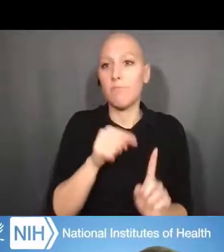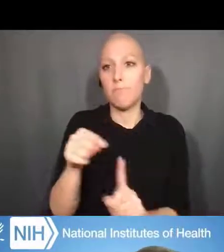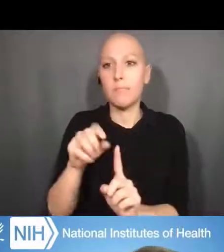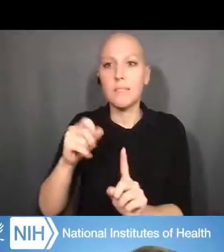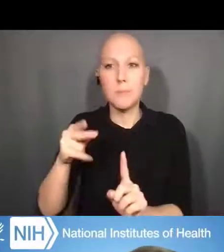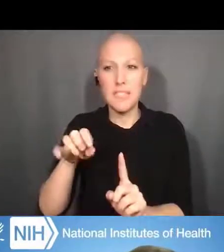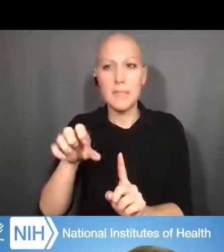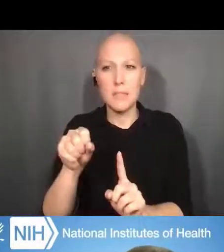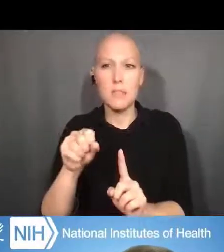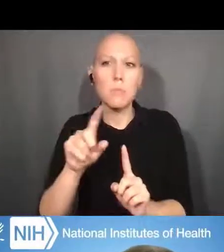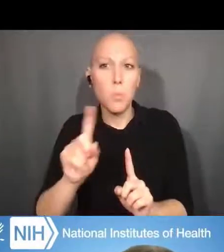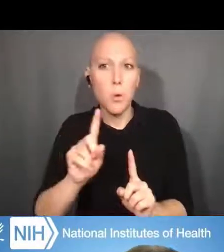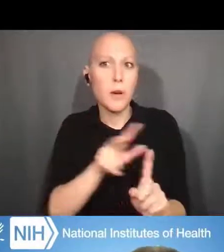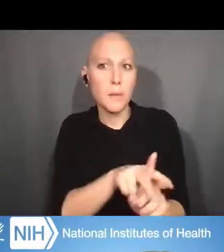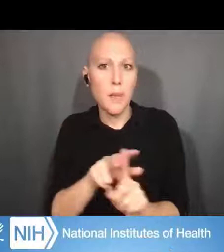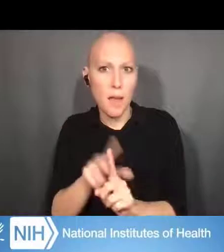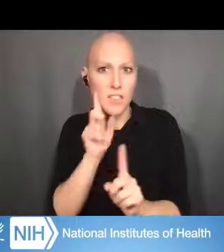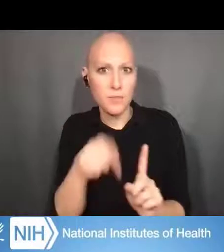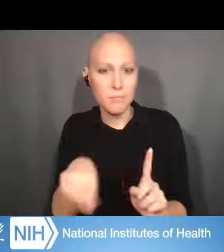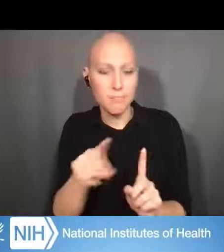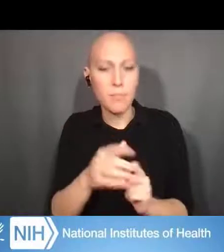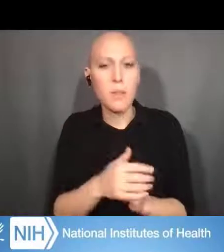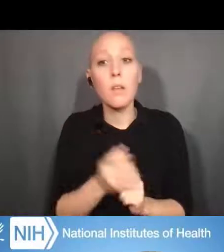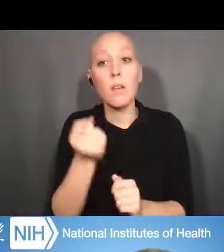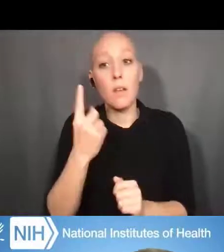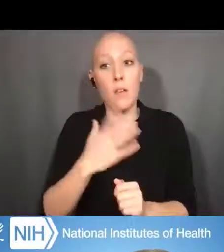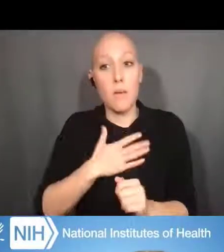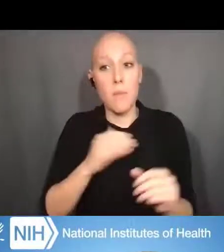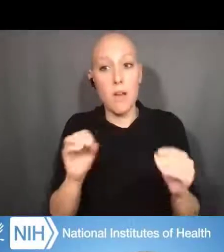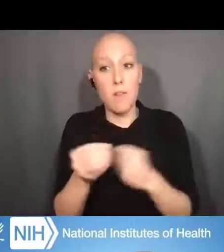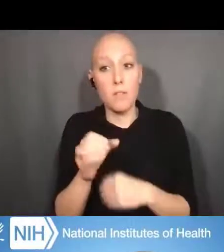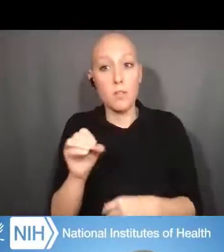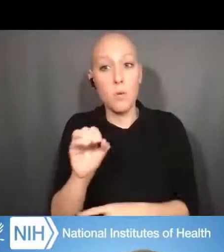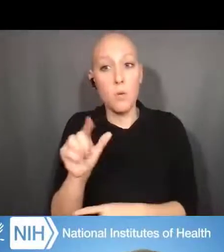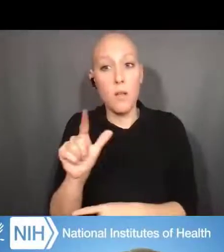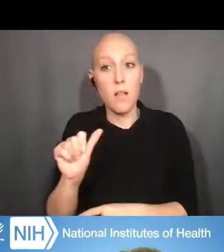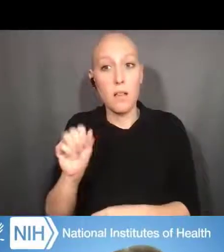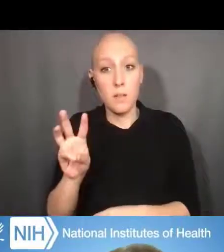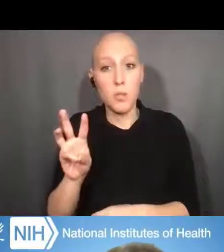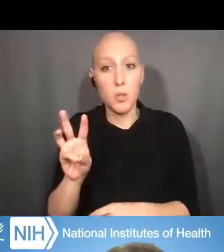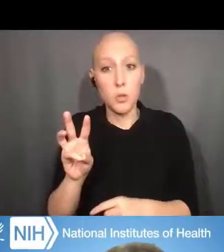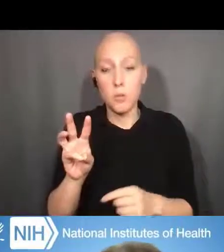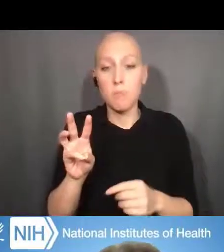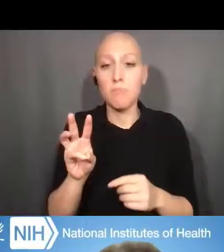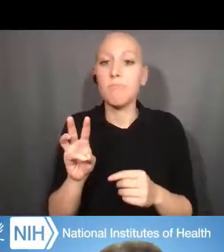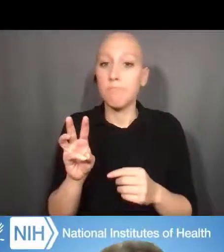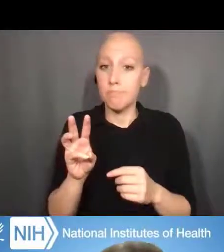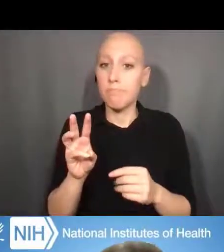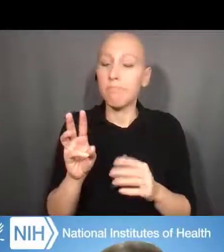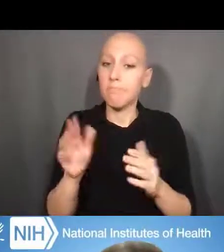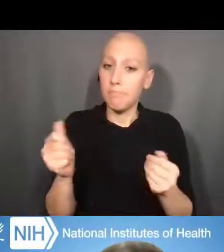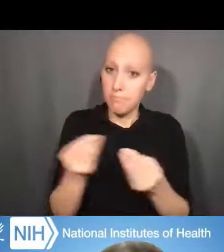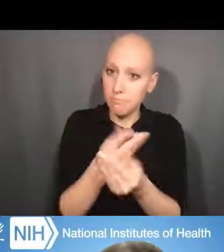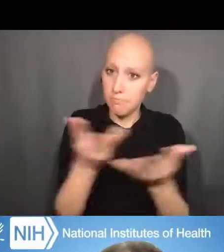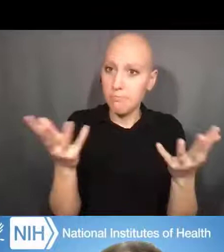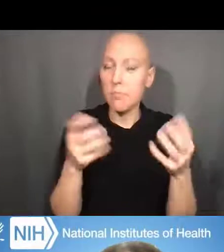of Laboratory Animal Welfare, or OLAW, administers and coordinates the PHS policy.